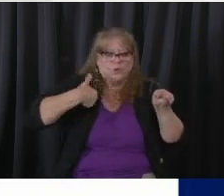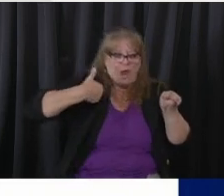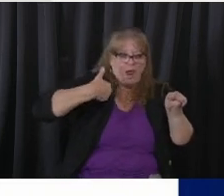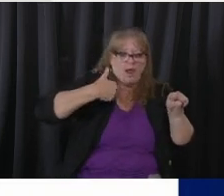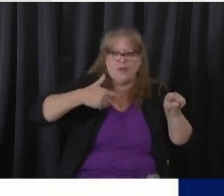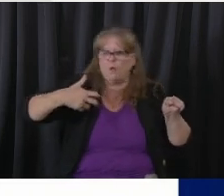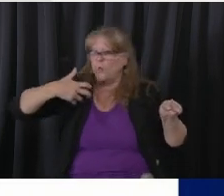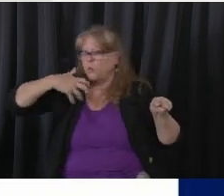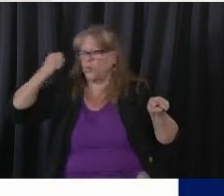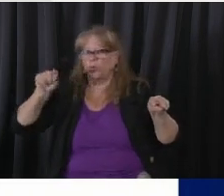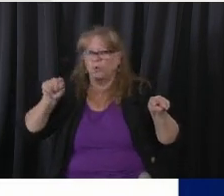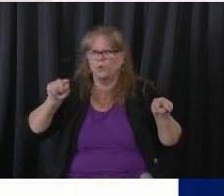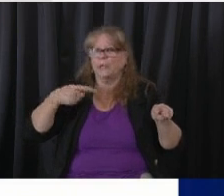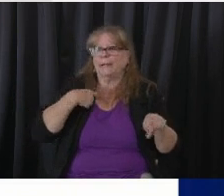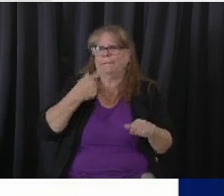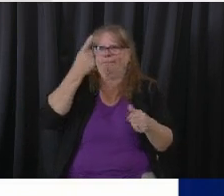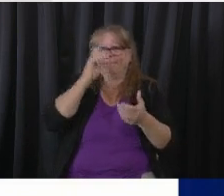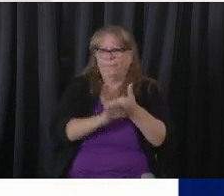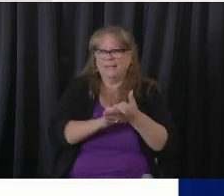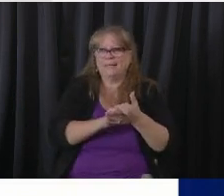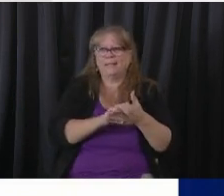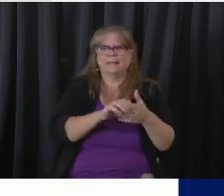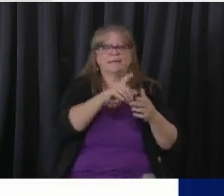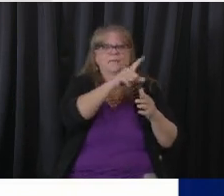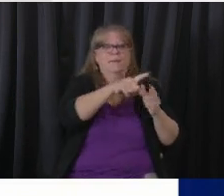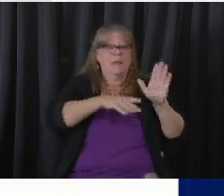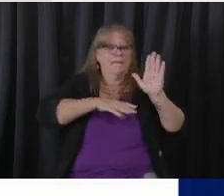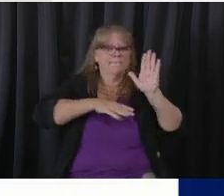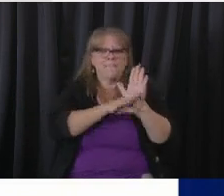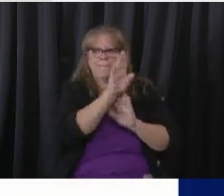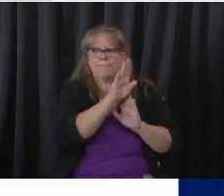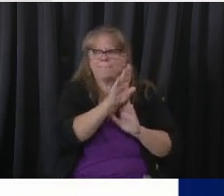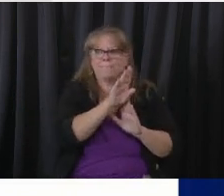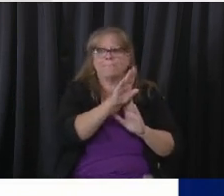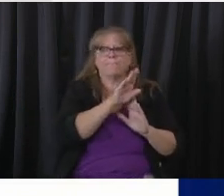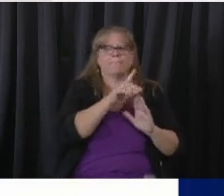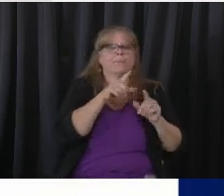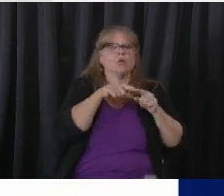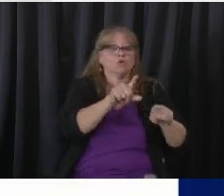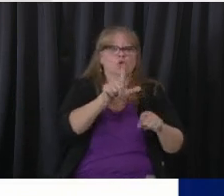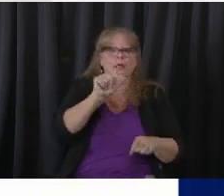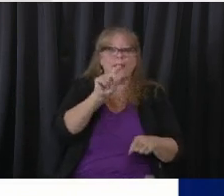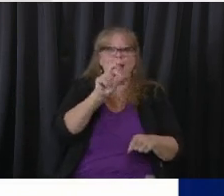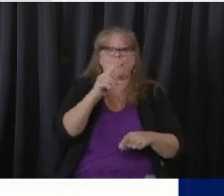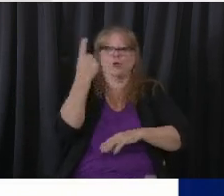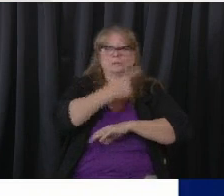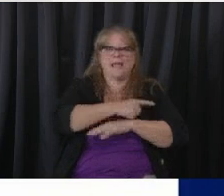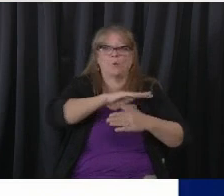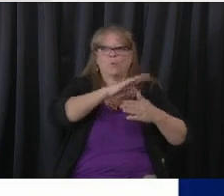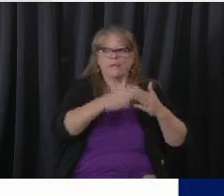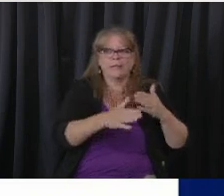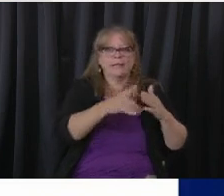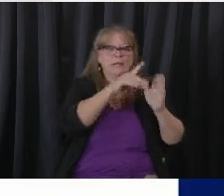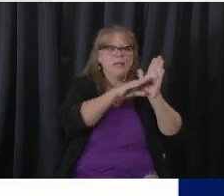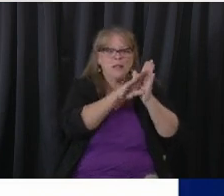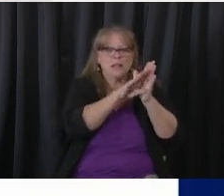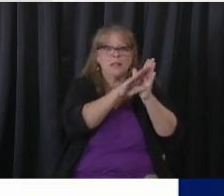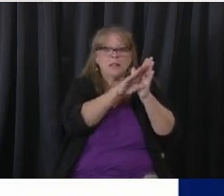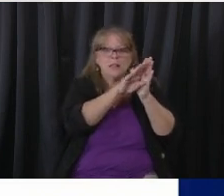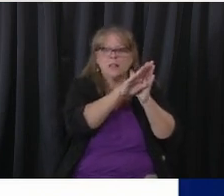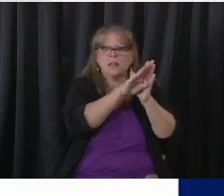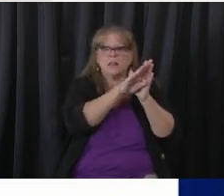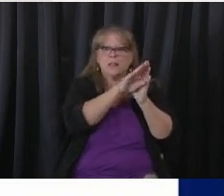these age groups. And we're now, as the governor mentioned, starting to see this translate into pretty substantial increases in hospitalizations in the